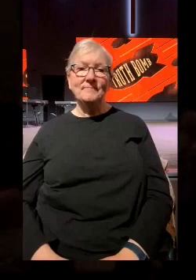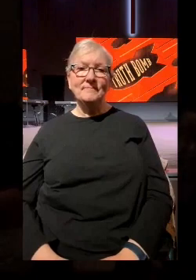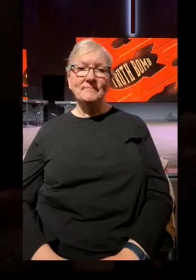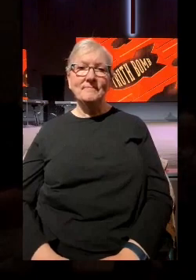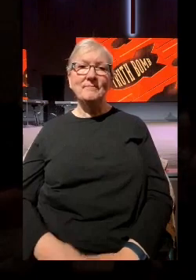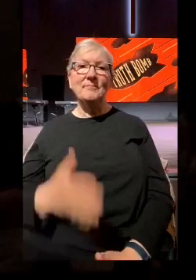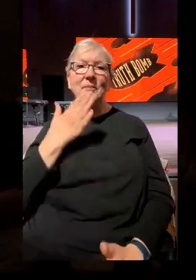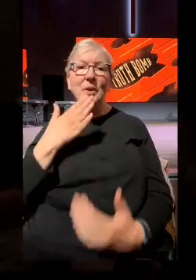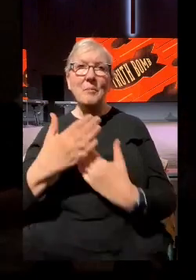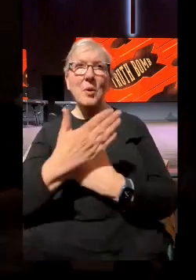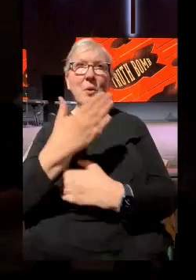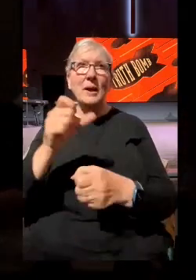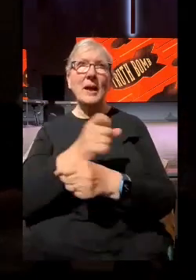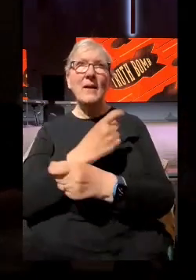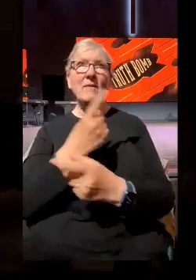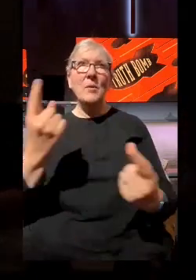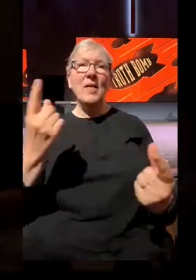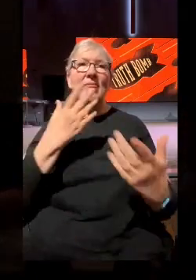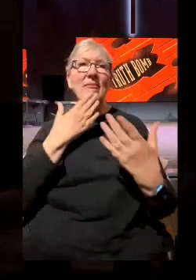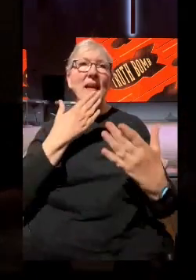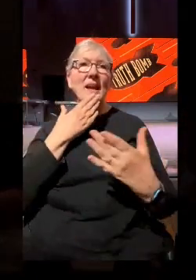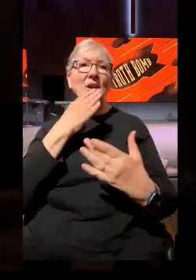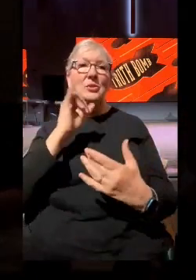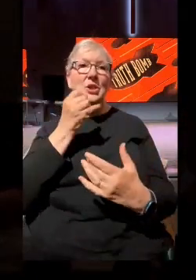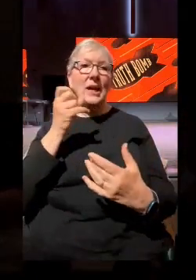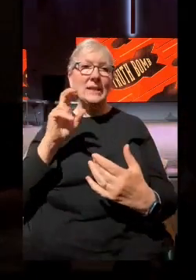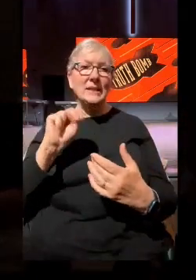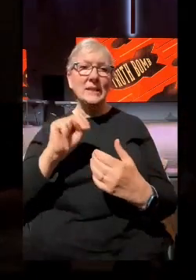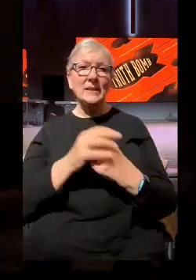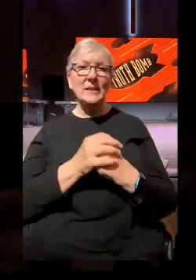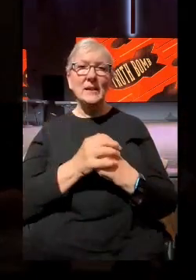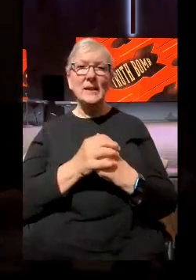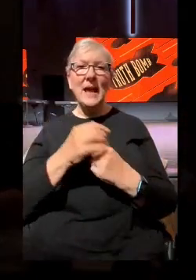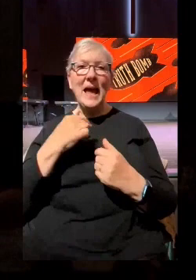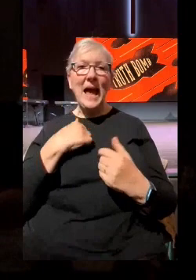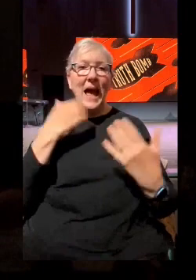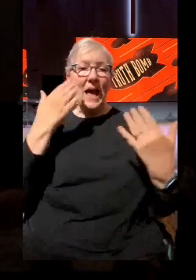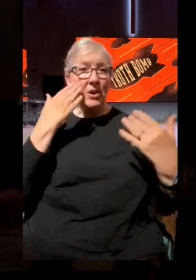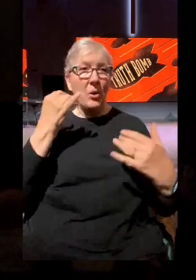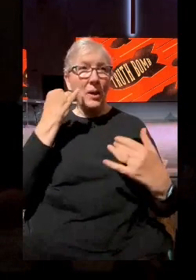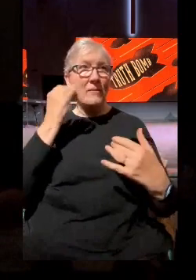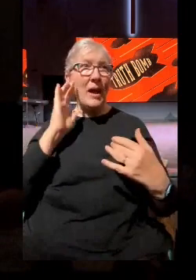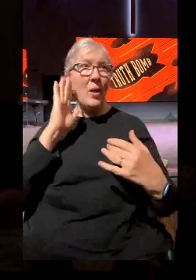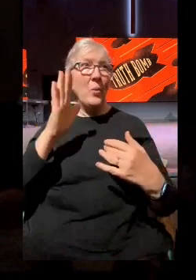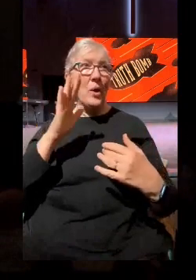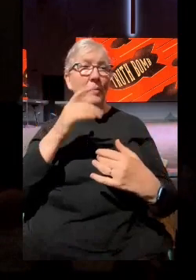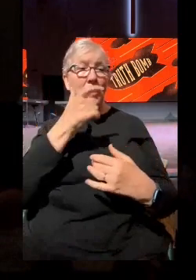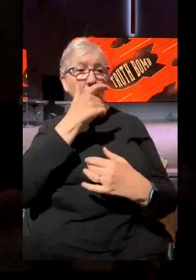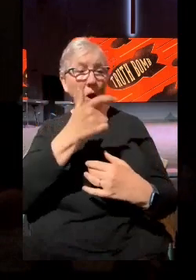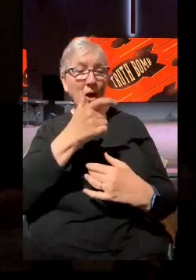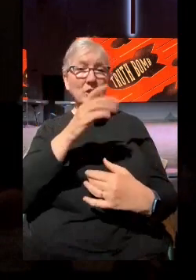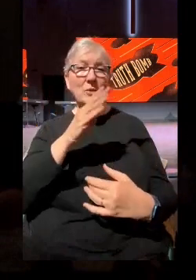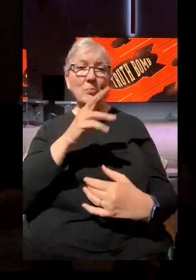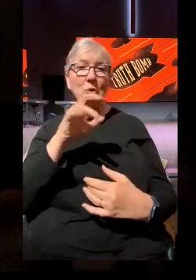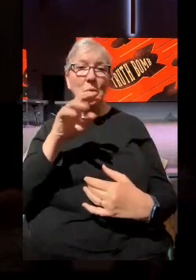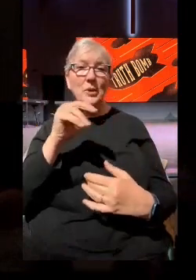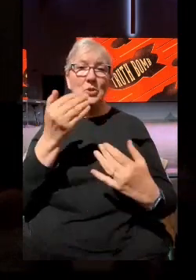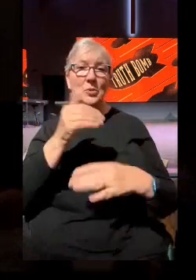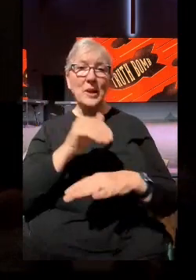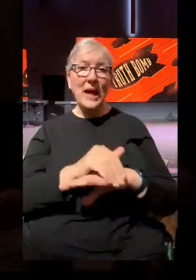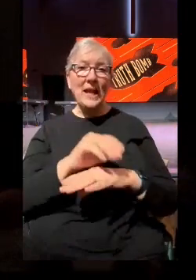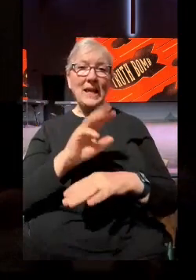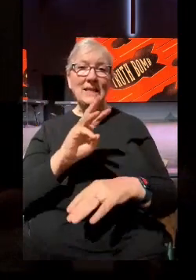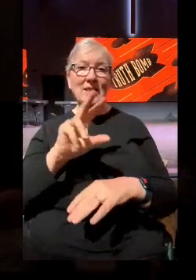Good morning, everyone. Thank you, Jason. I don't know if I'm going to be watching the Bruins tonight at 6:30 because I don't know if I can take